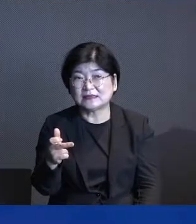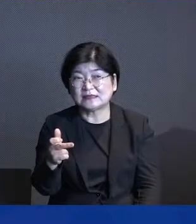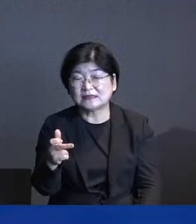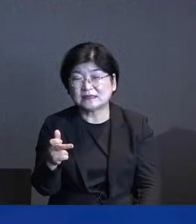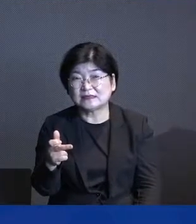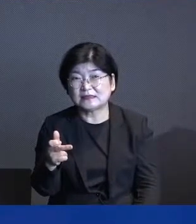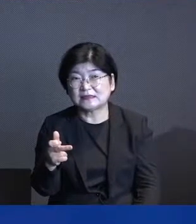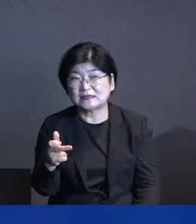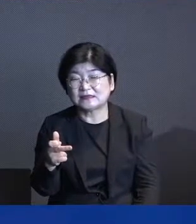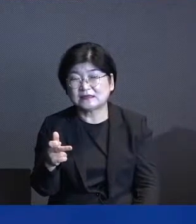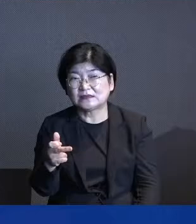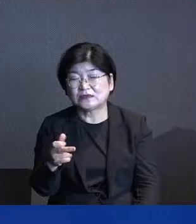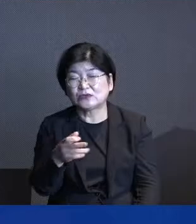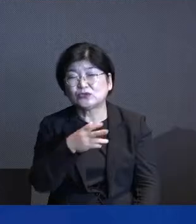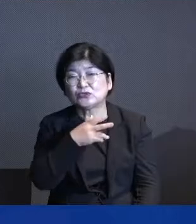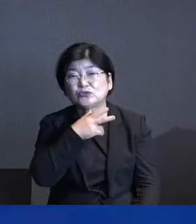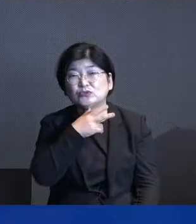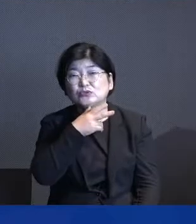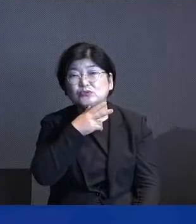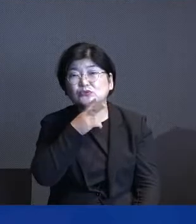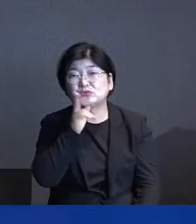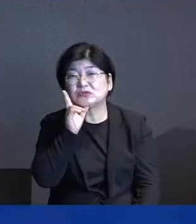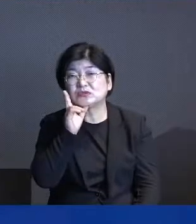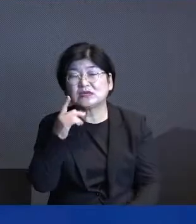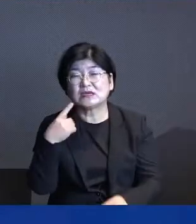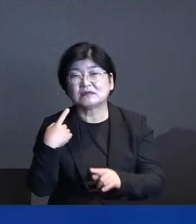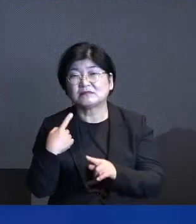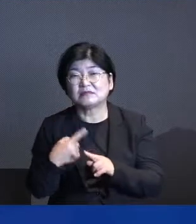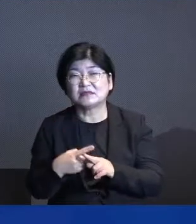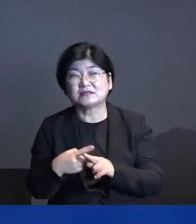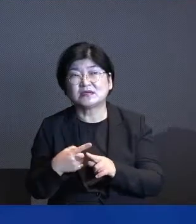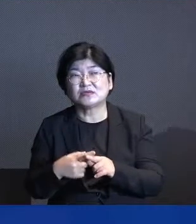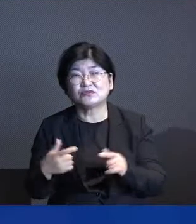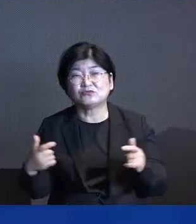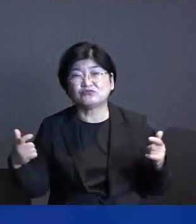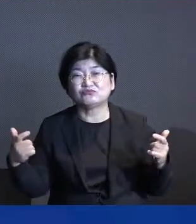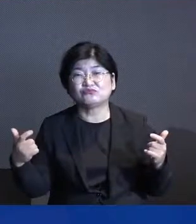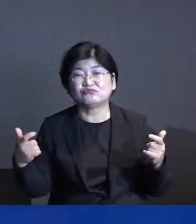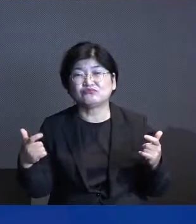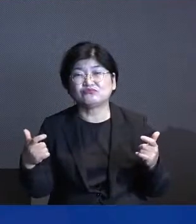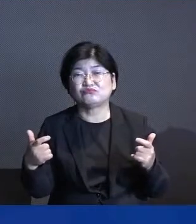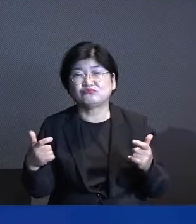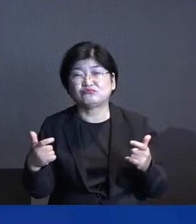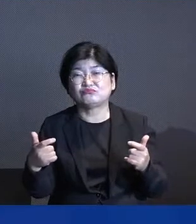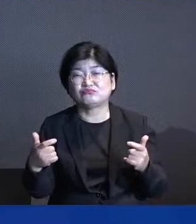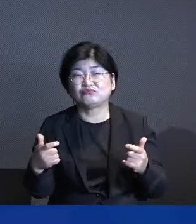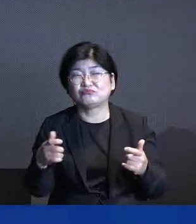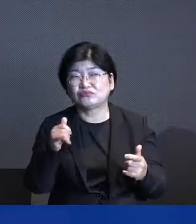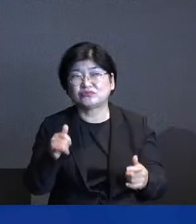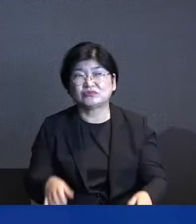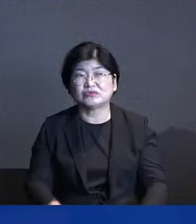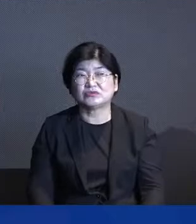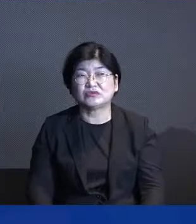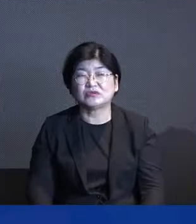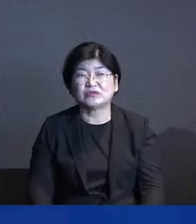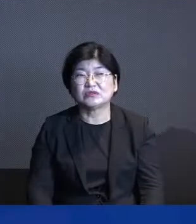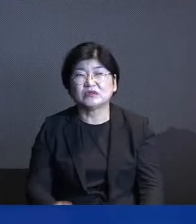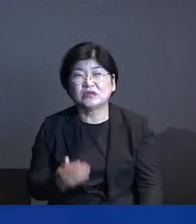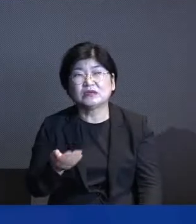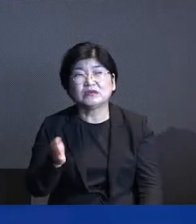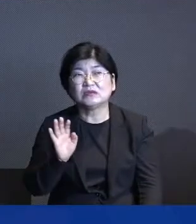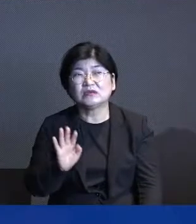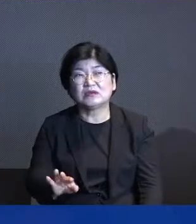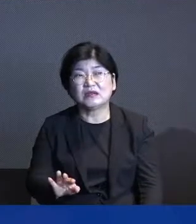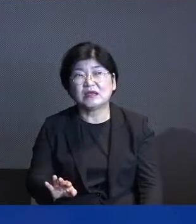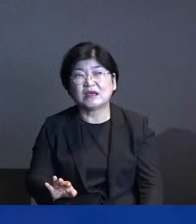group. But in the mildly cognitively impaired group or dementia group, the hippocampus, where all